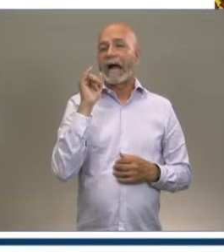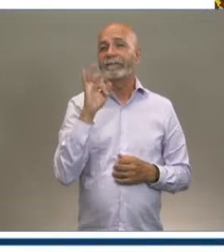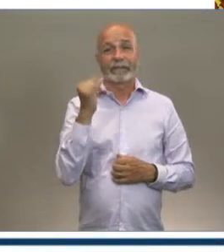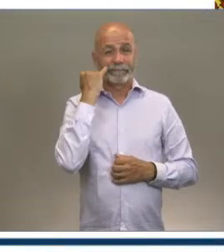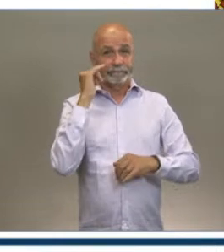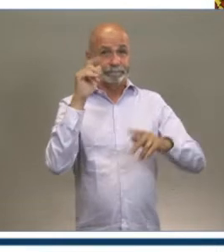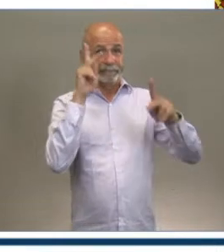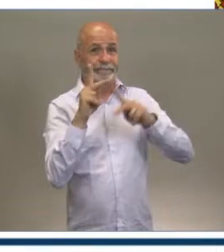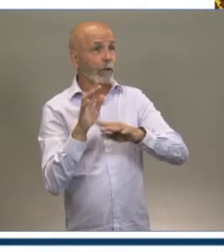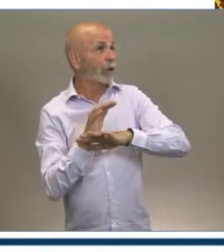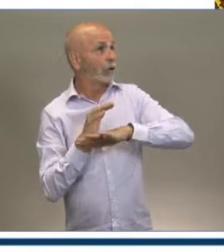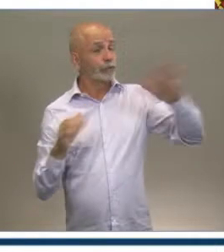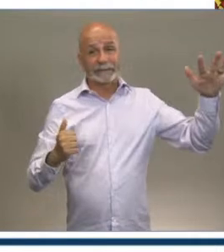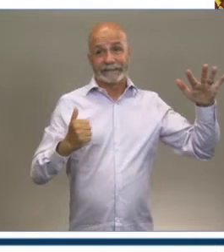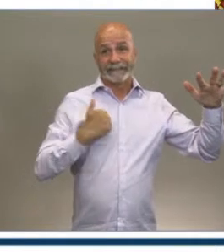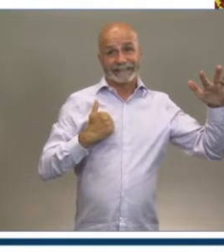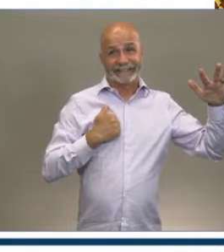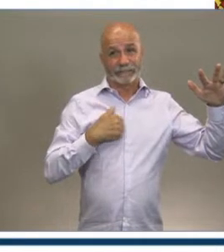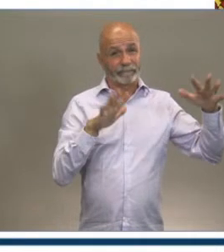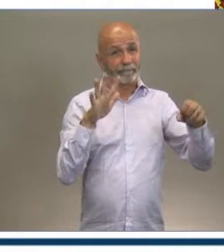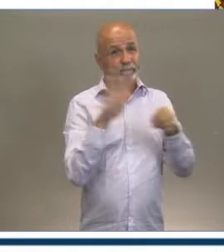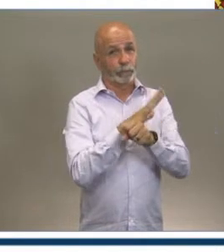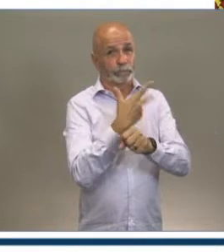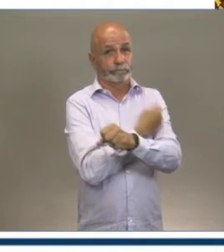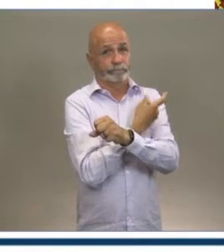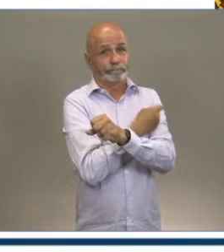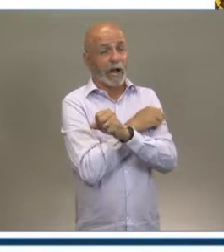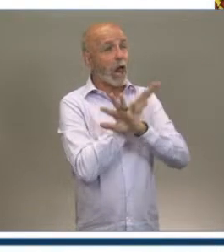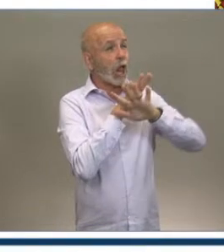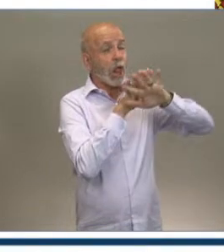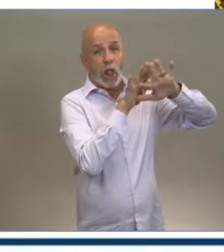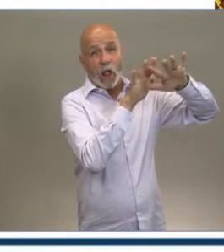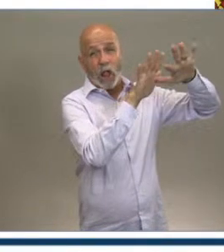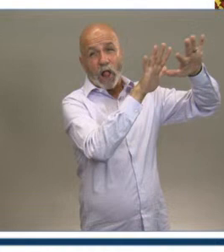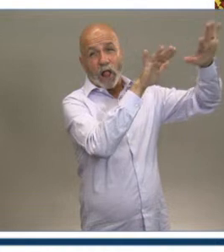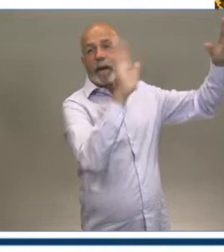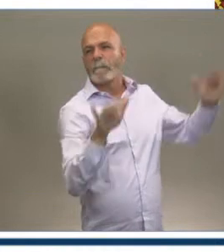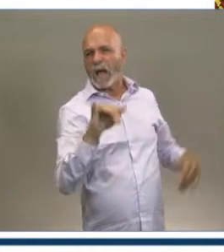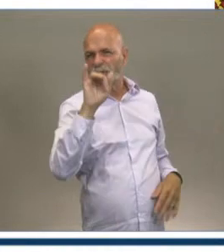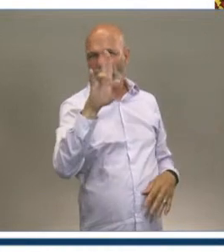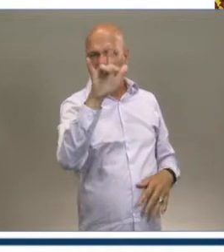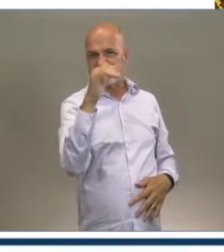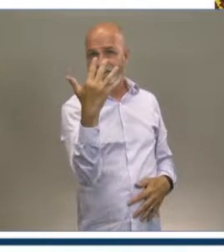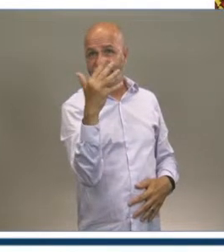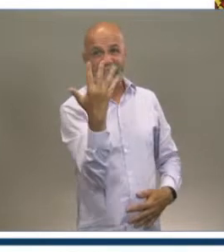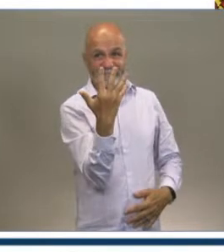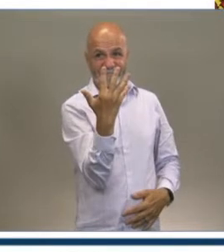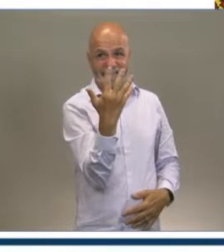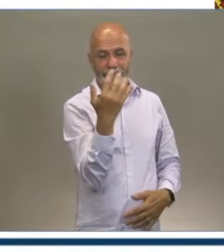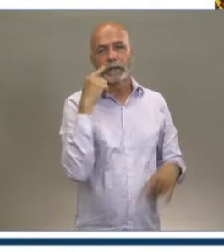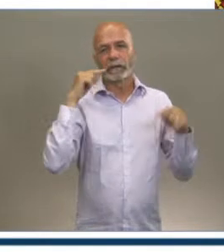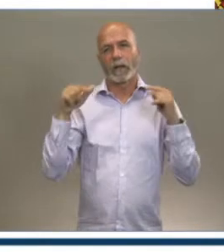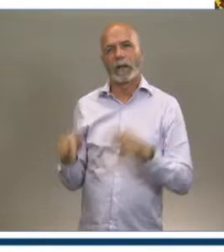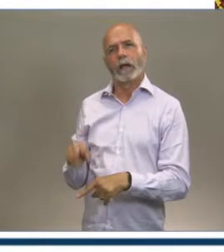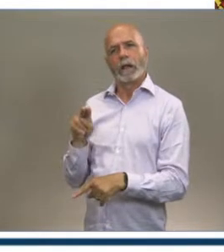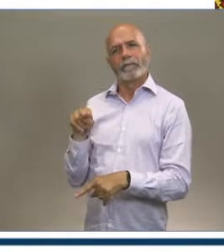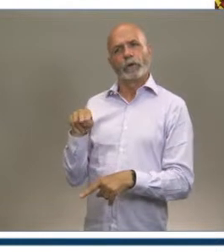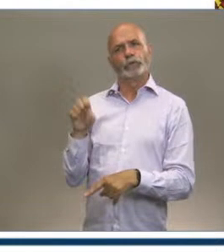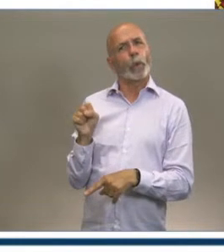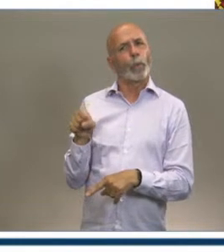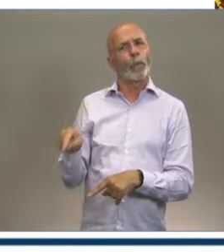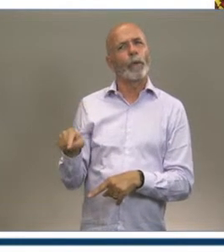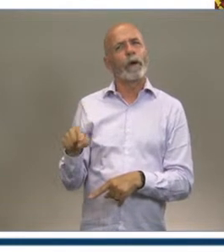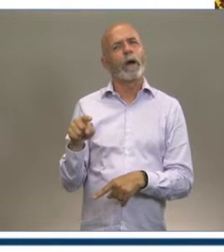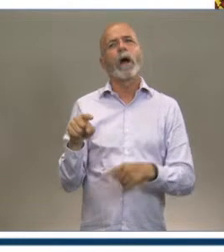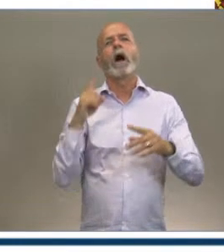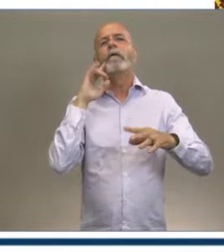self-isolating starting on July 5th. I'm just wondering what Nova Scotia will do in terms of, Nova Scotians potentially coming back from international destinations. Will